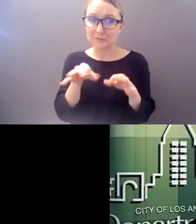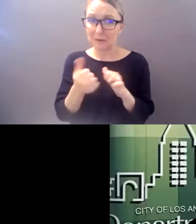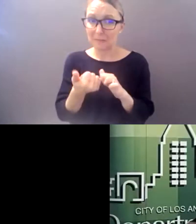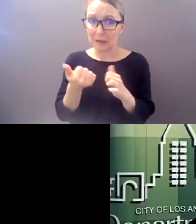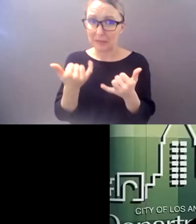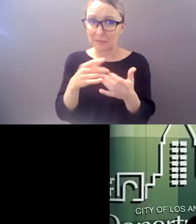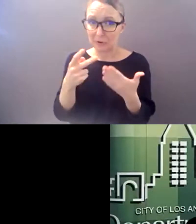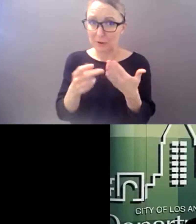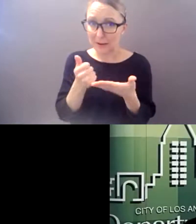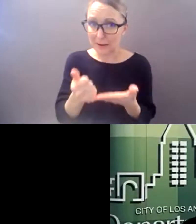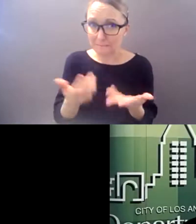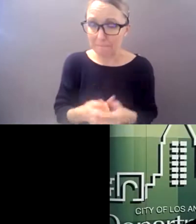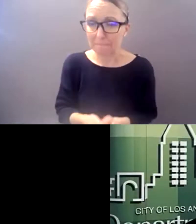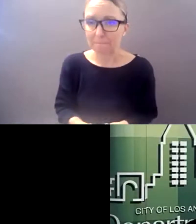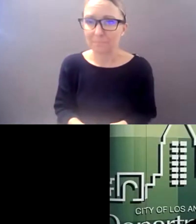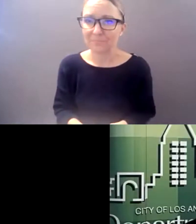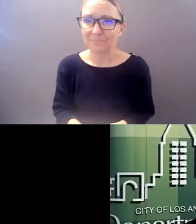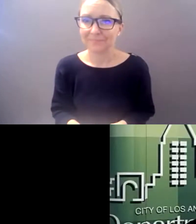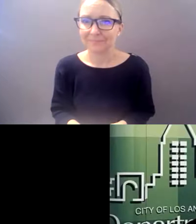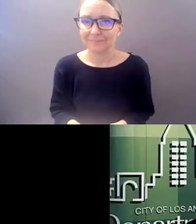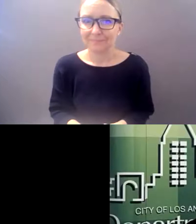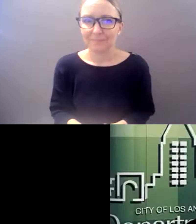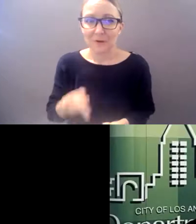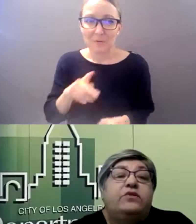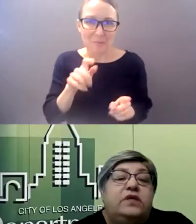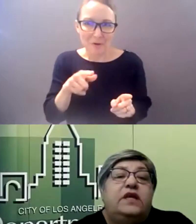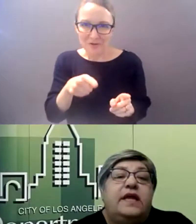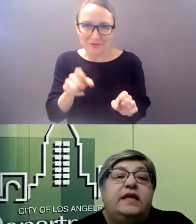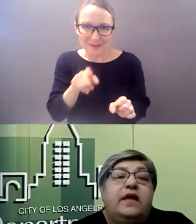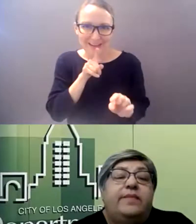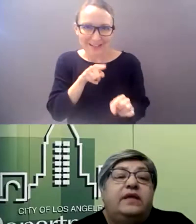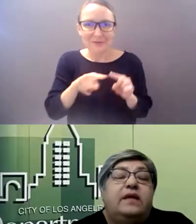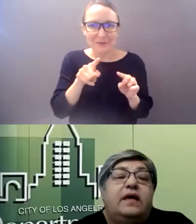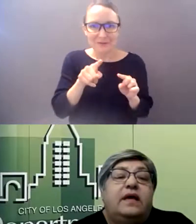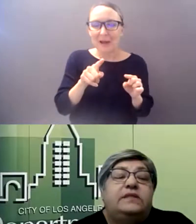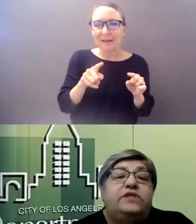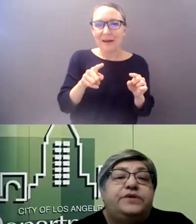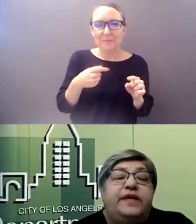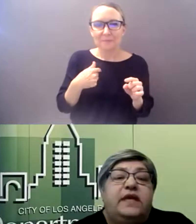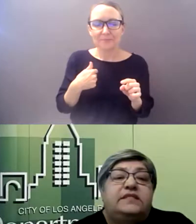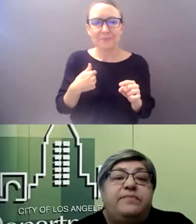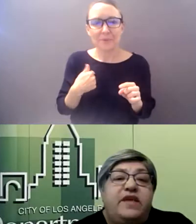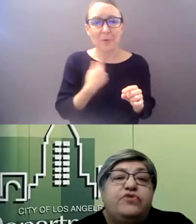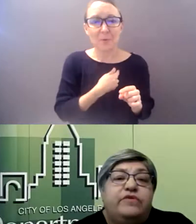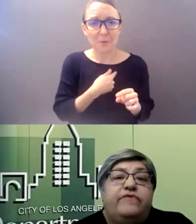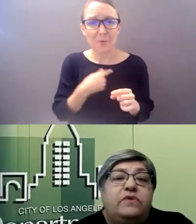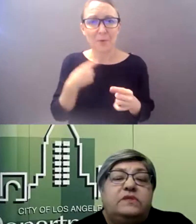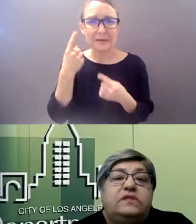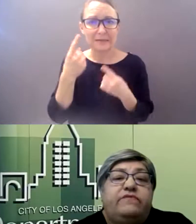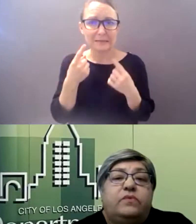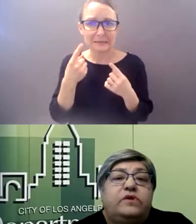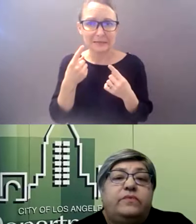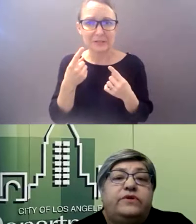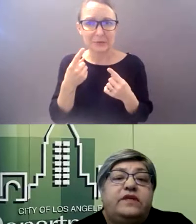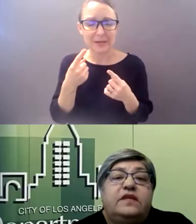I'll take a stab, and then Paul, you can go next. We are looking at economic insecurity as a major focus